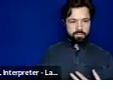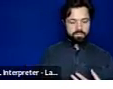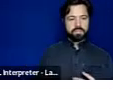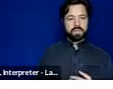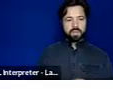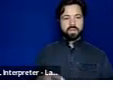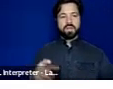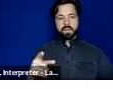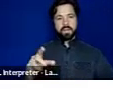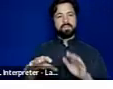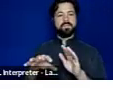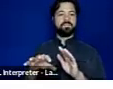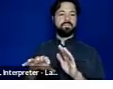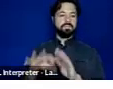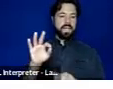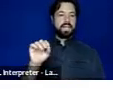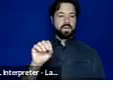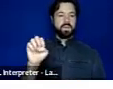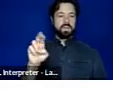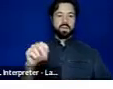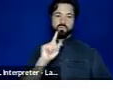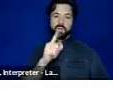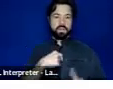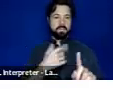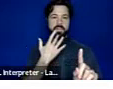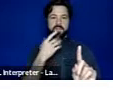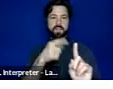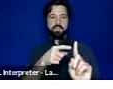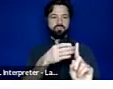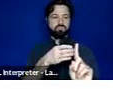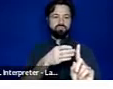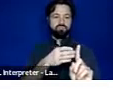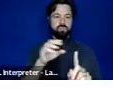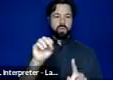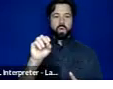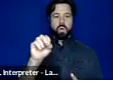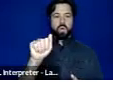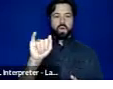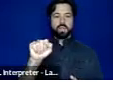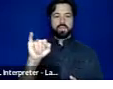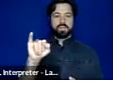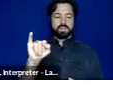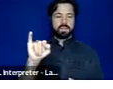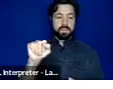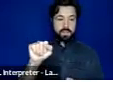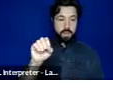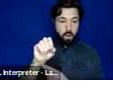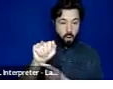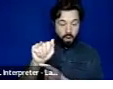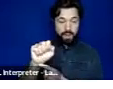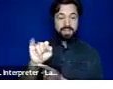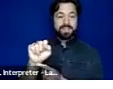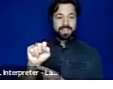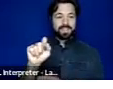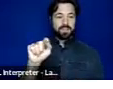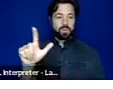And finding OER. This is my favorite. I love the OASIS tool. It's called Openly Available Sources